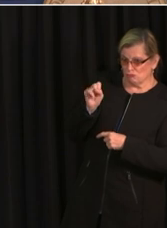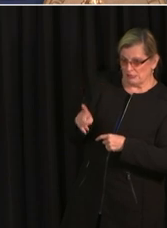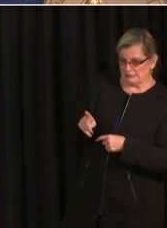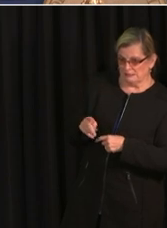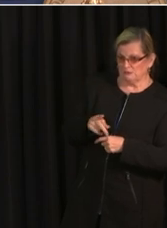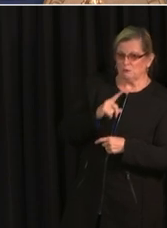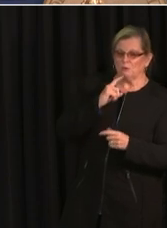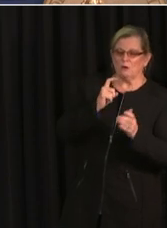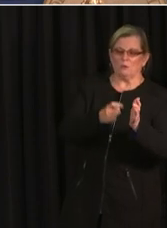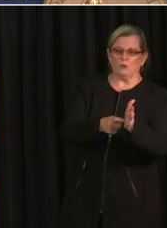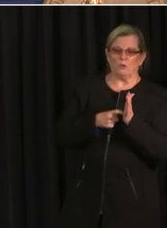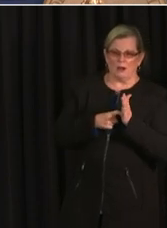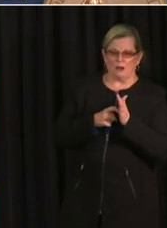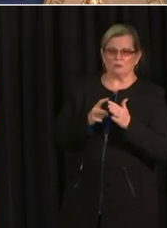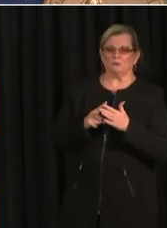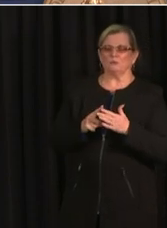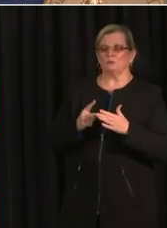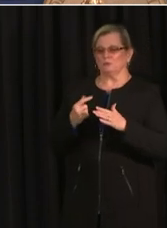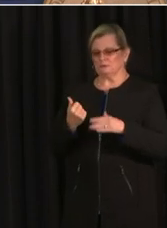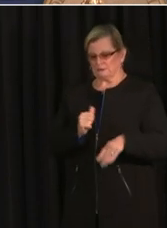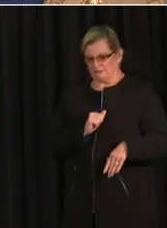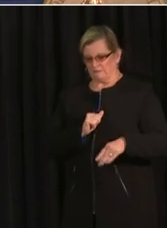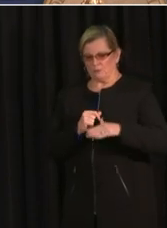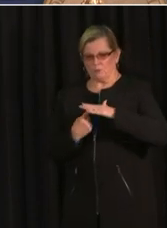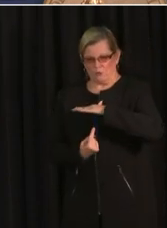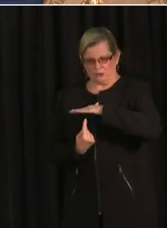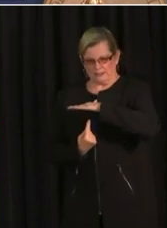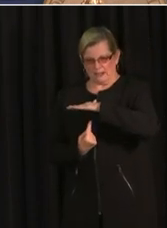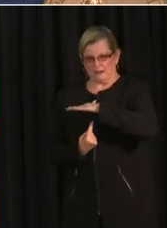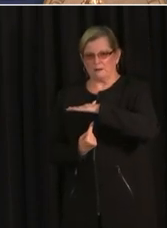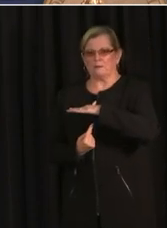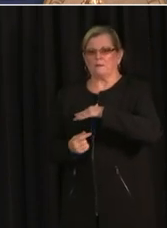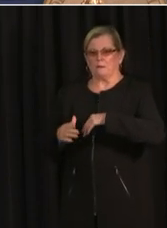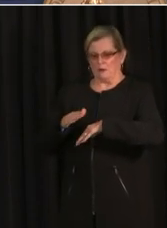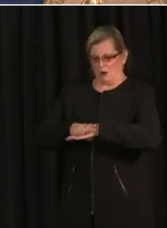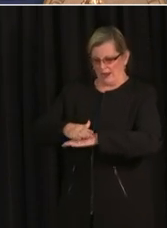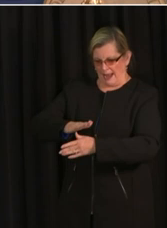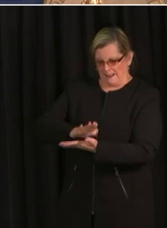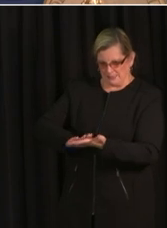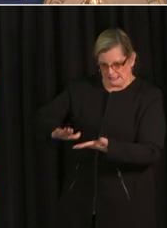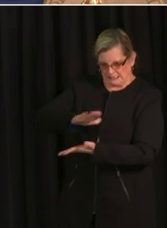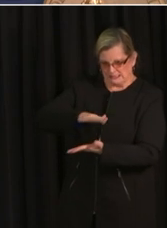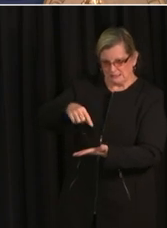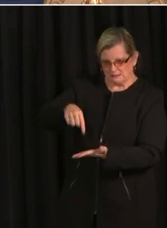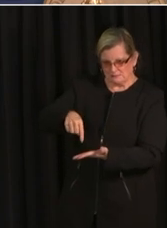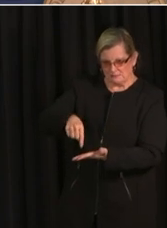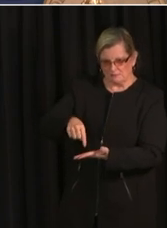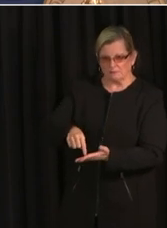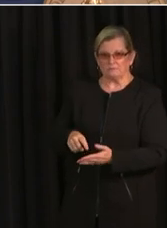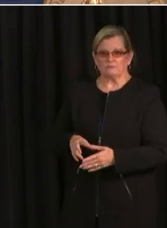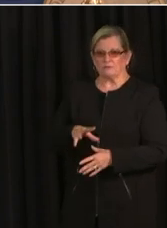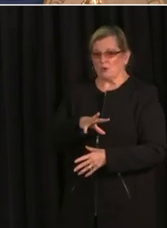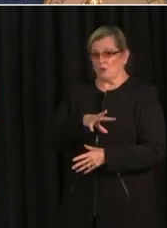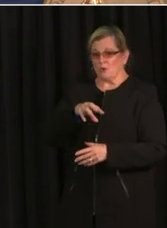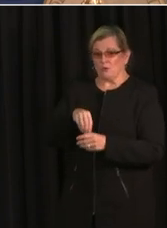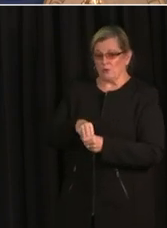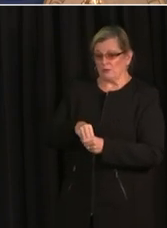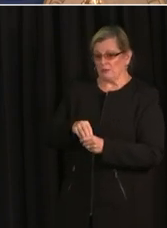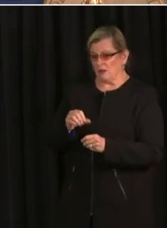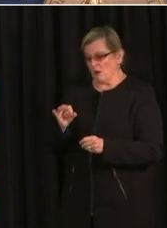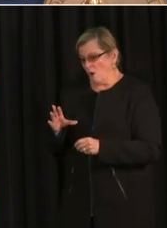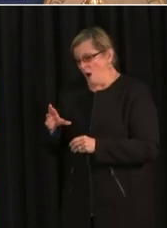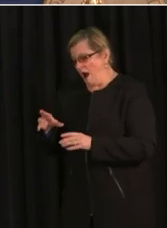be required to self-quarantine on their campus or in their